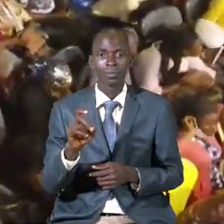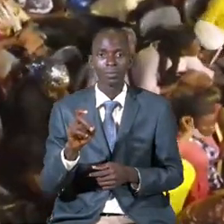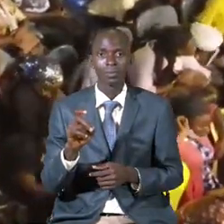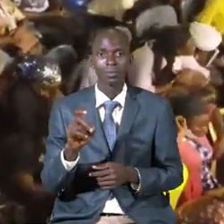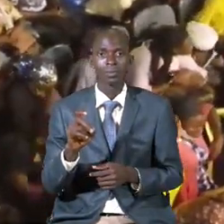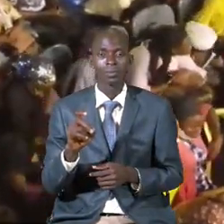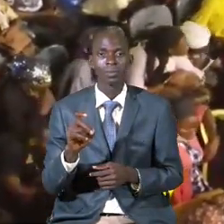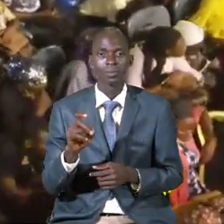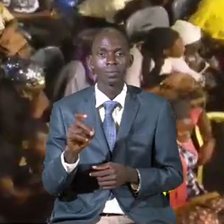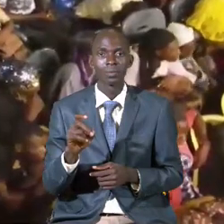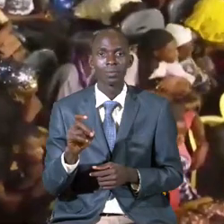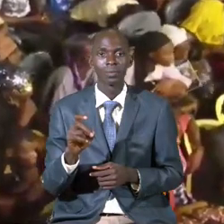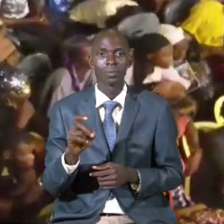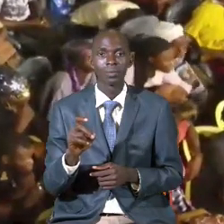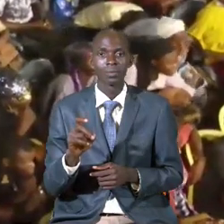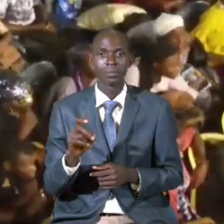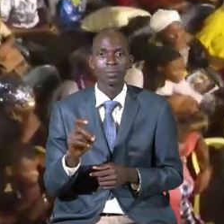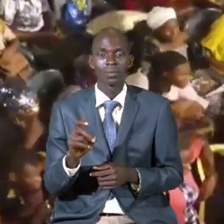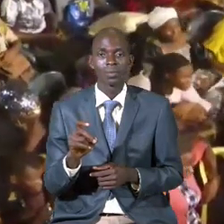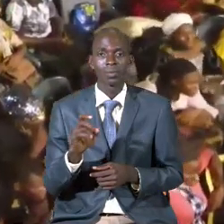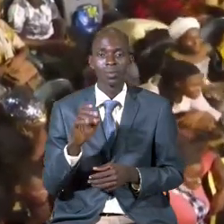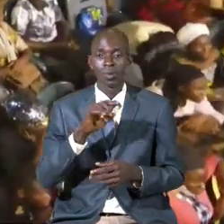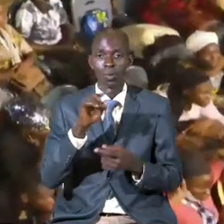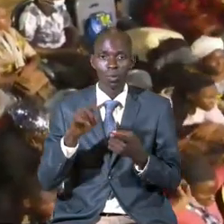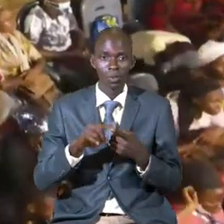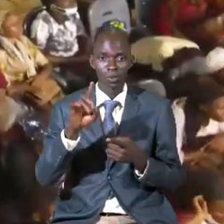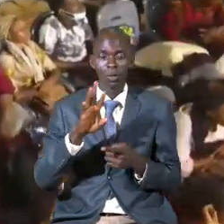give me information when you are through